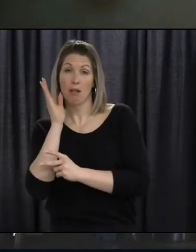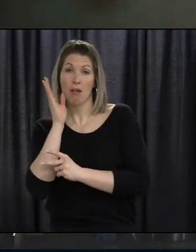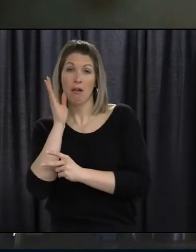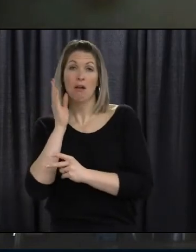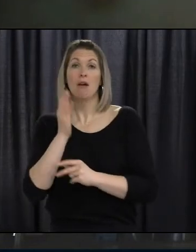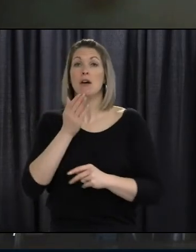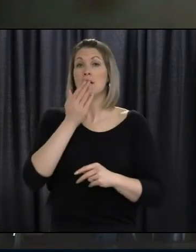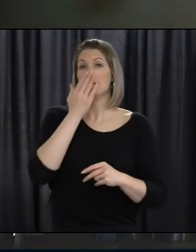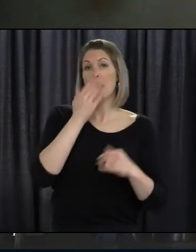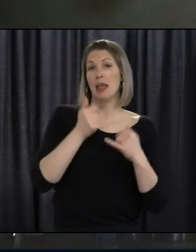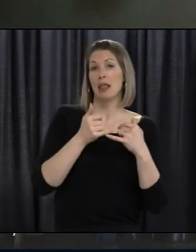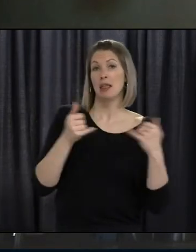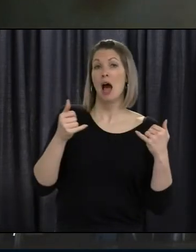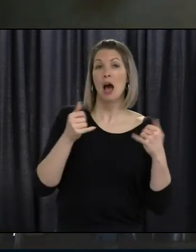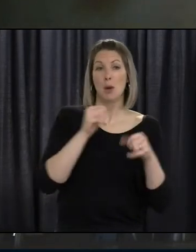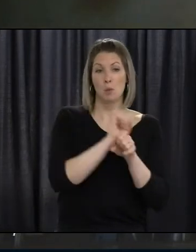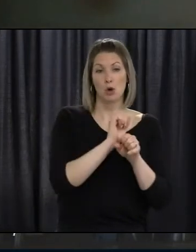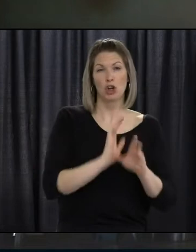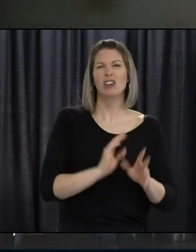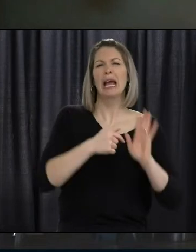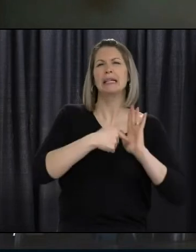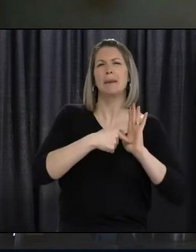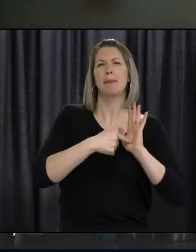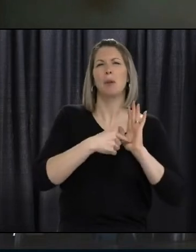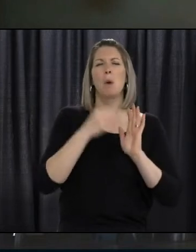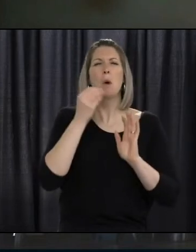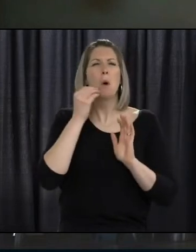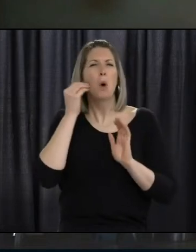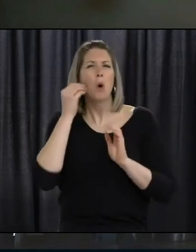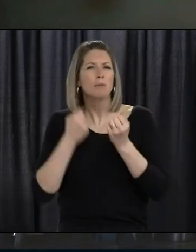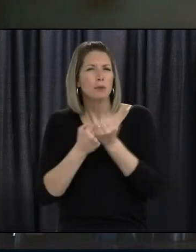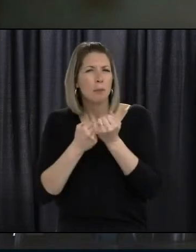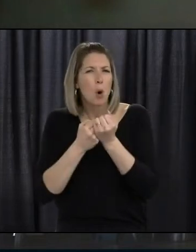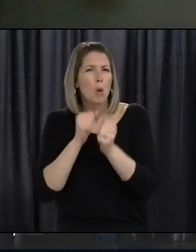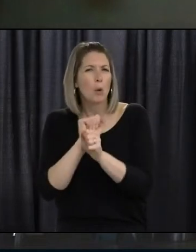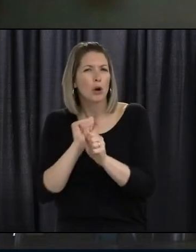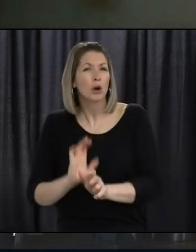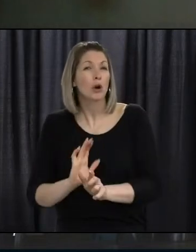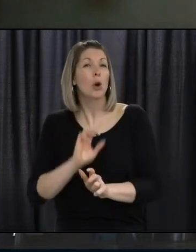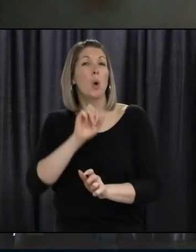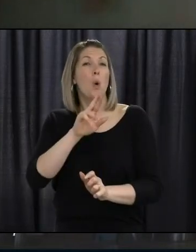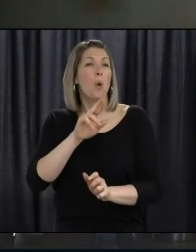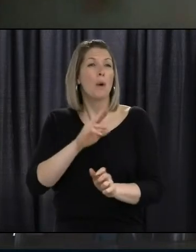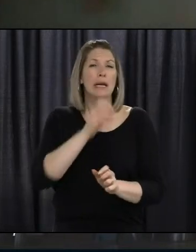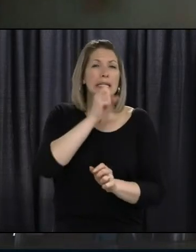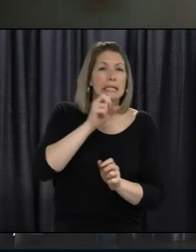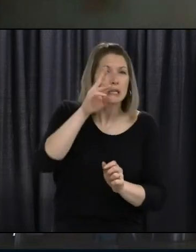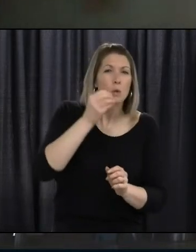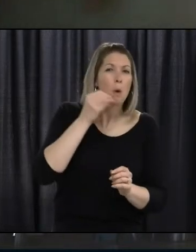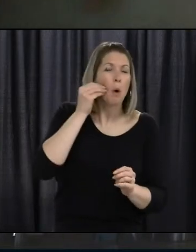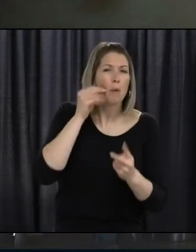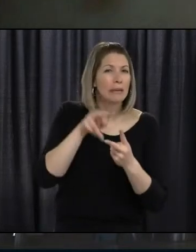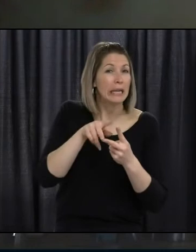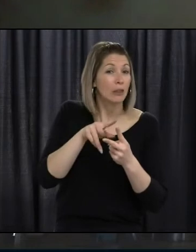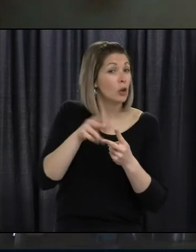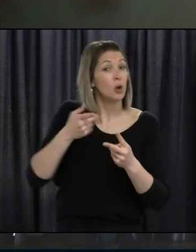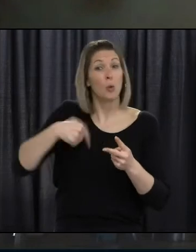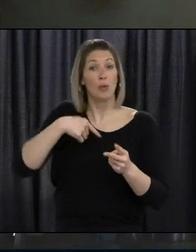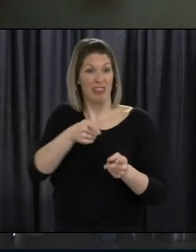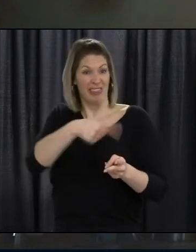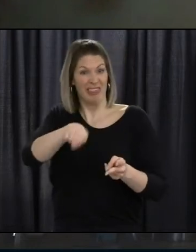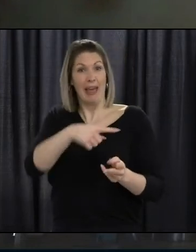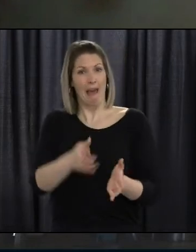workers in home support, for example, or personal care homes, as well as family physicians who are independent of